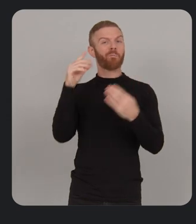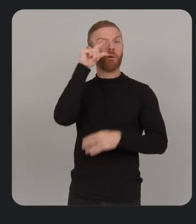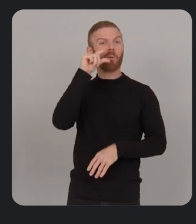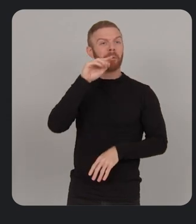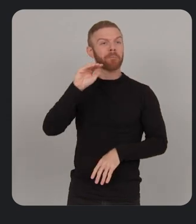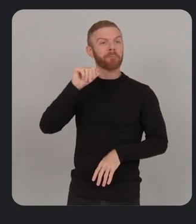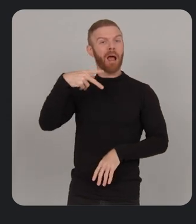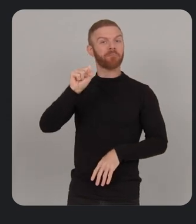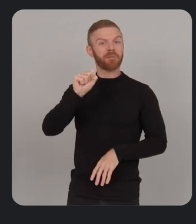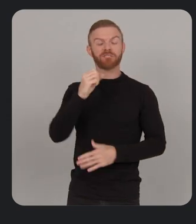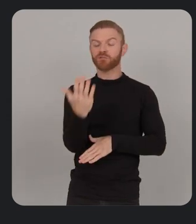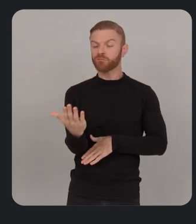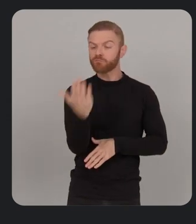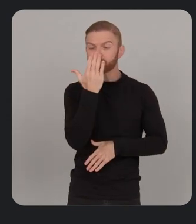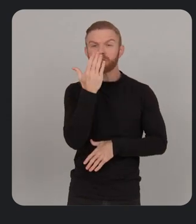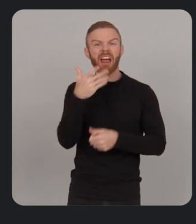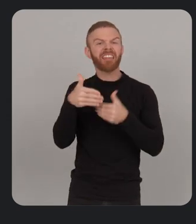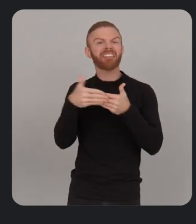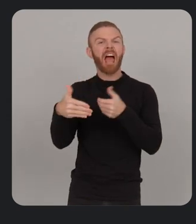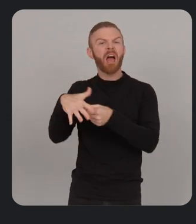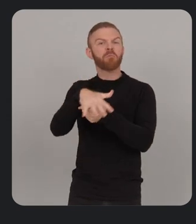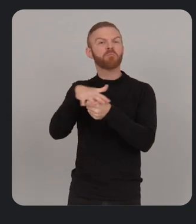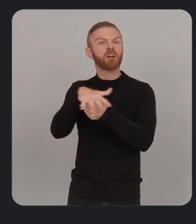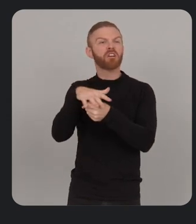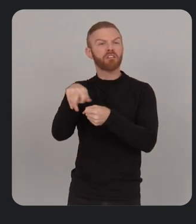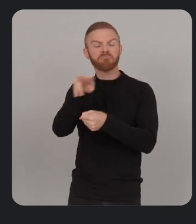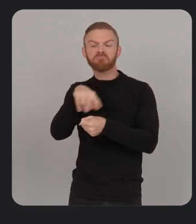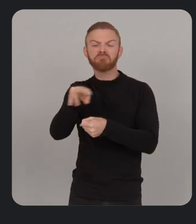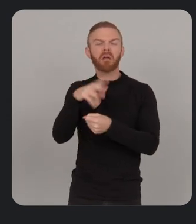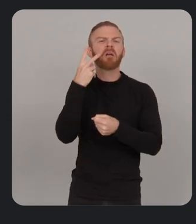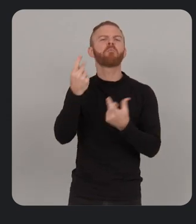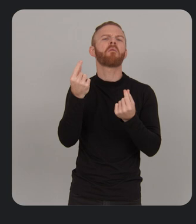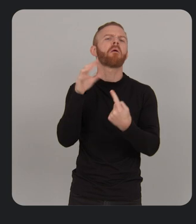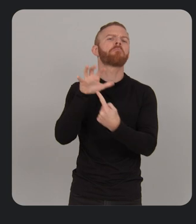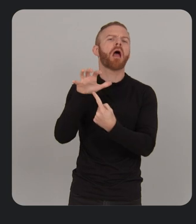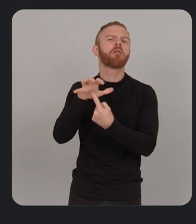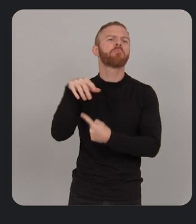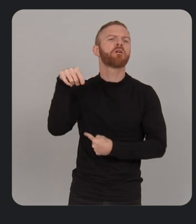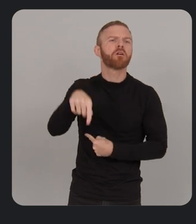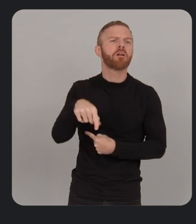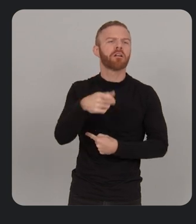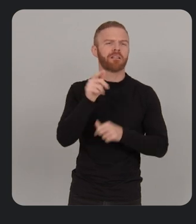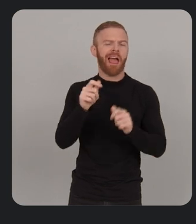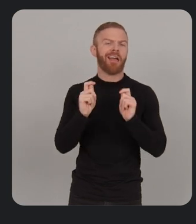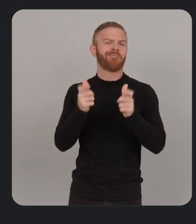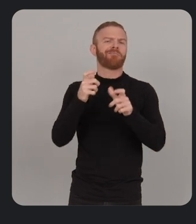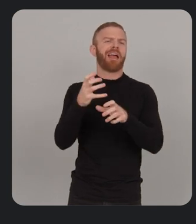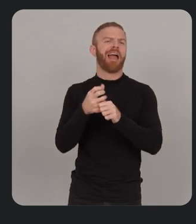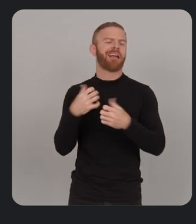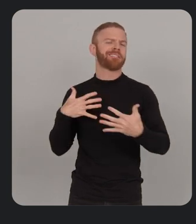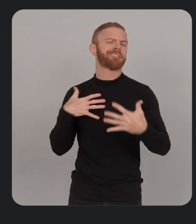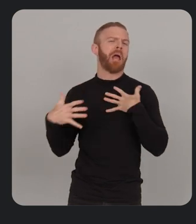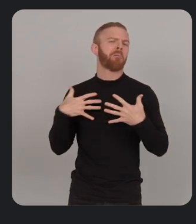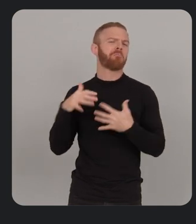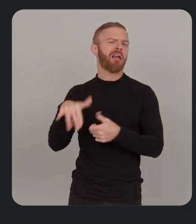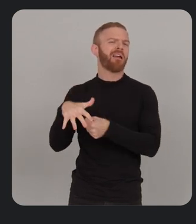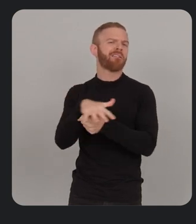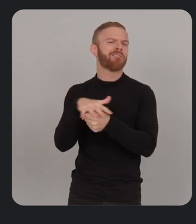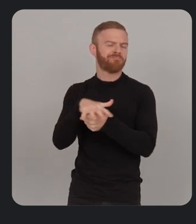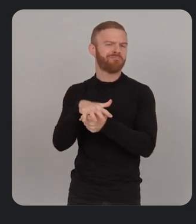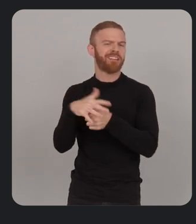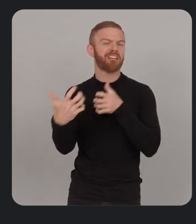open Google Maps, zoom in on a neighborhood, see what's popular, and quickly get the vibe of an area,